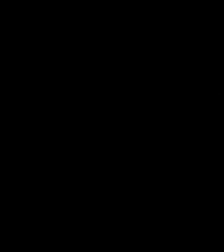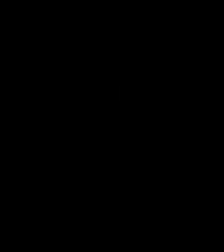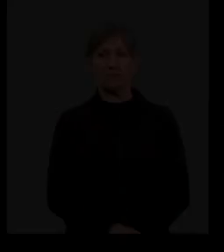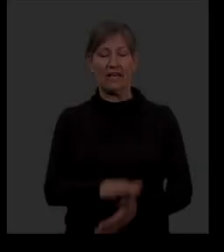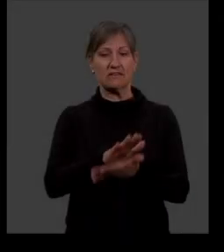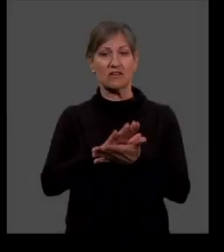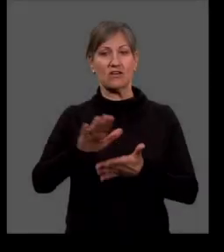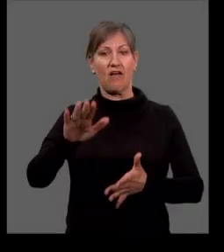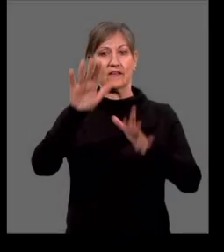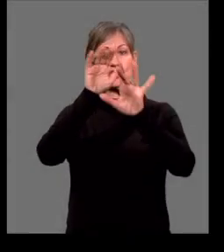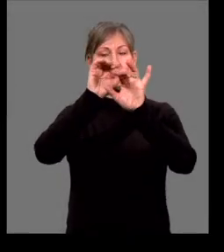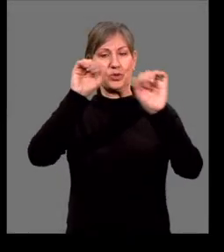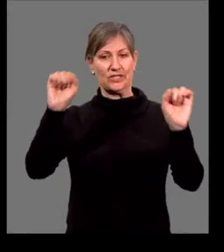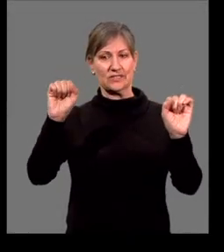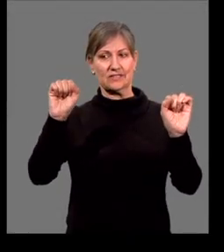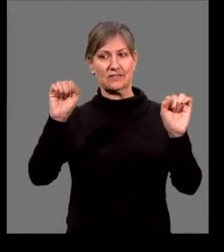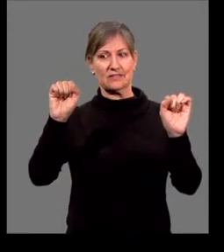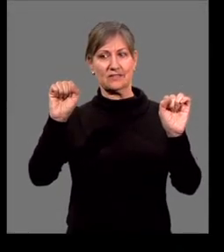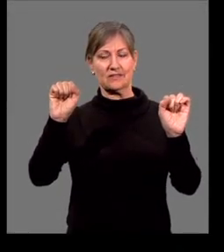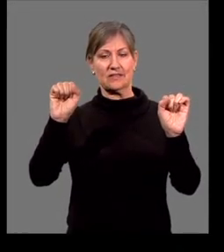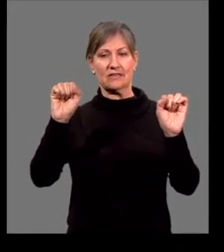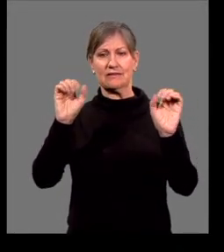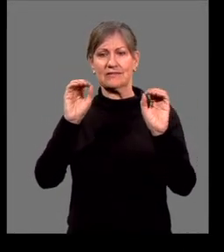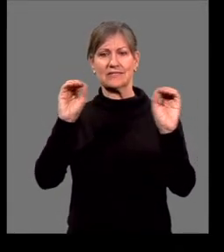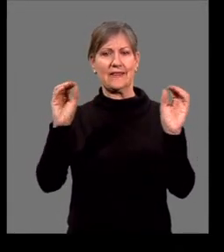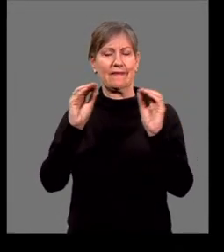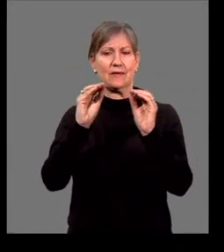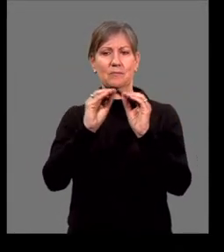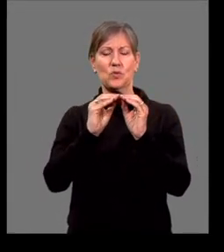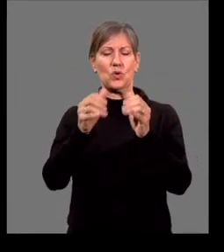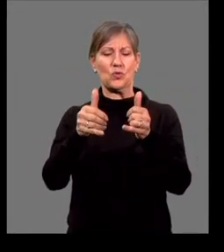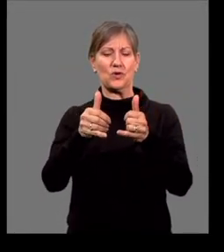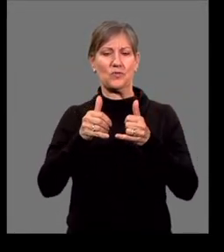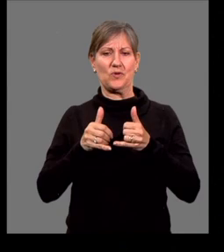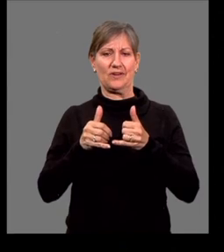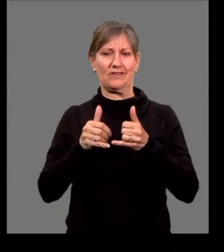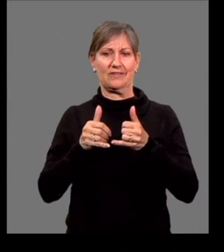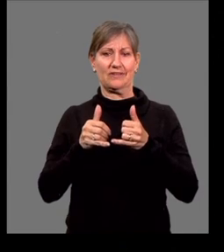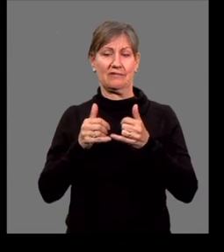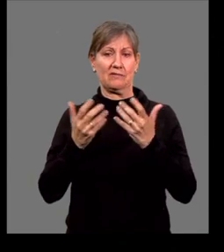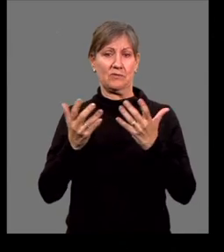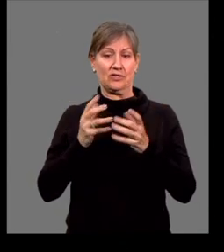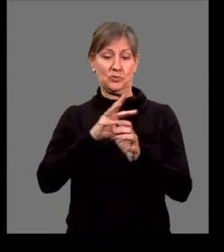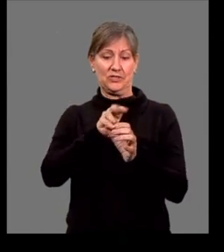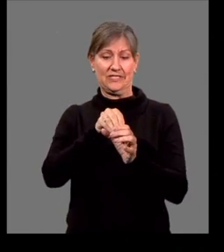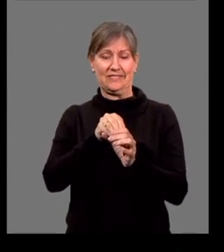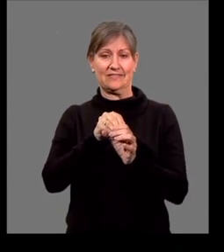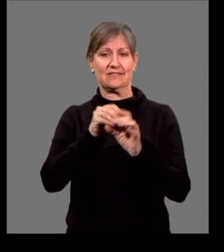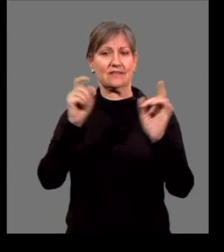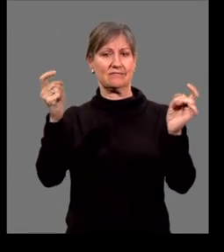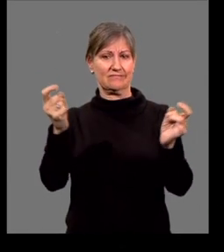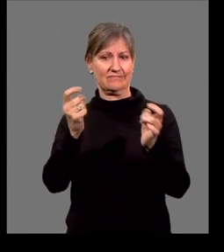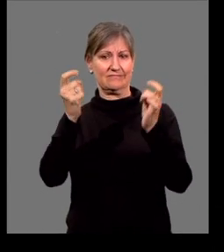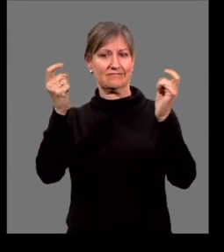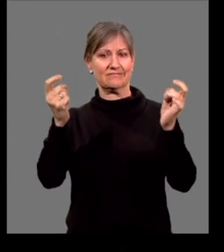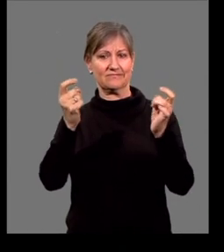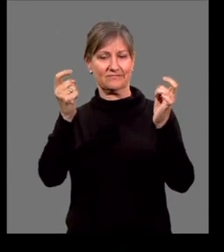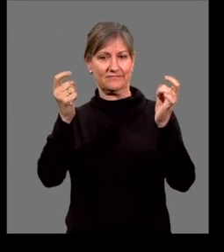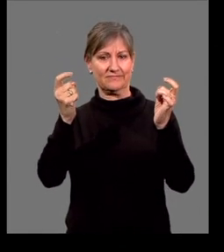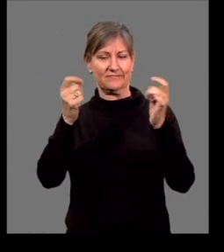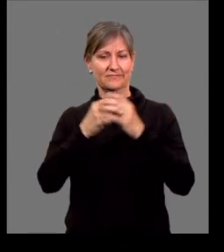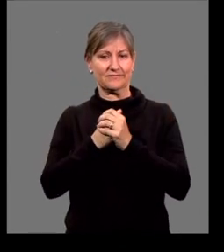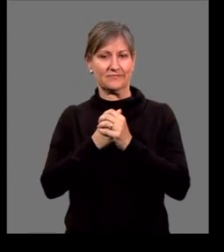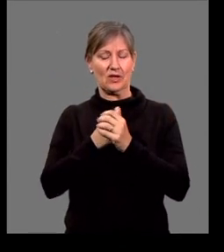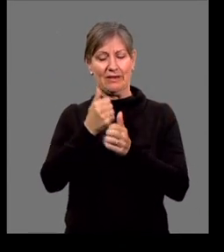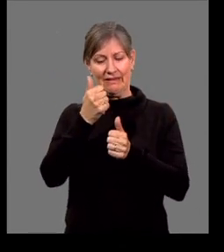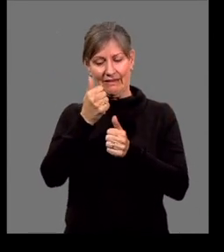As a college president, there is no more rewarding experience than to participate in a commencement exercise.